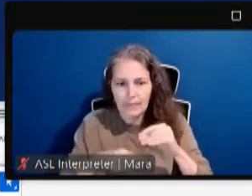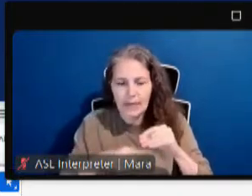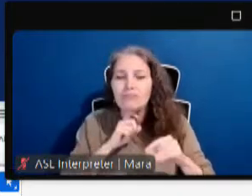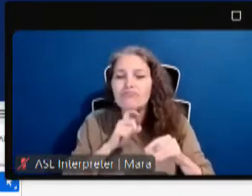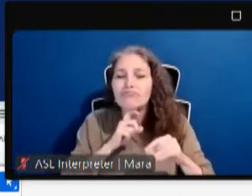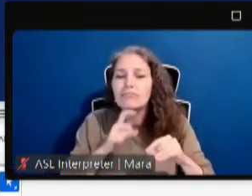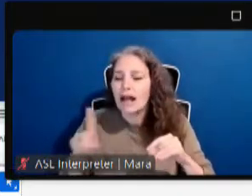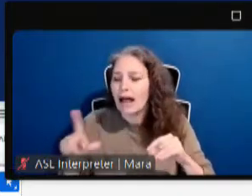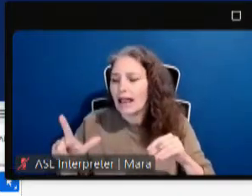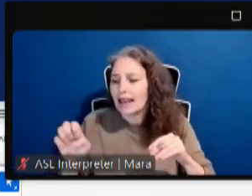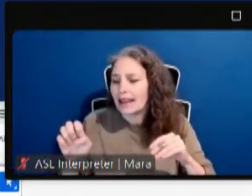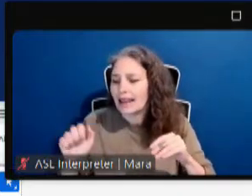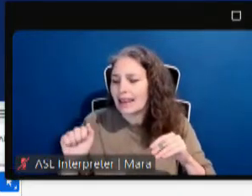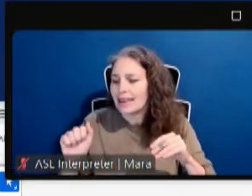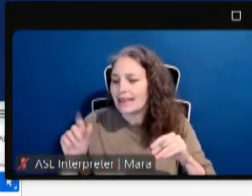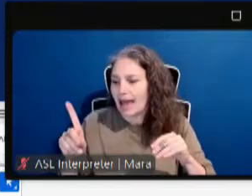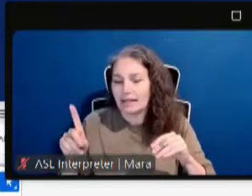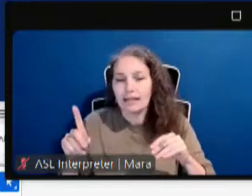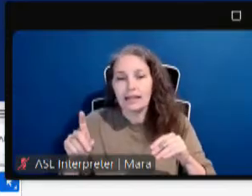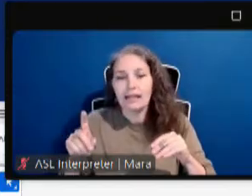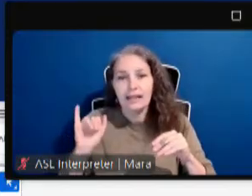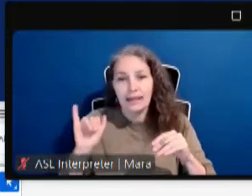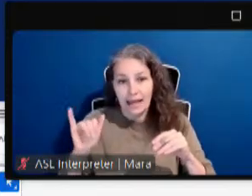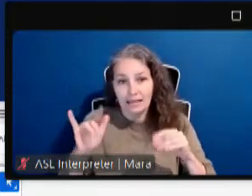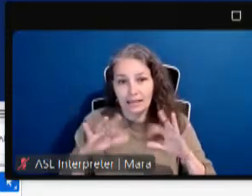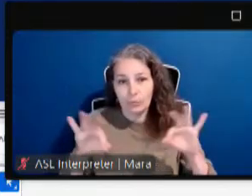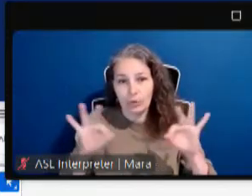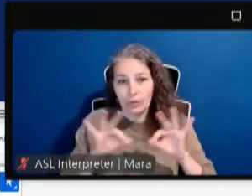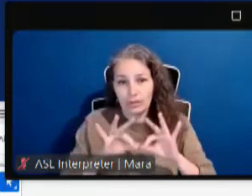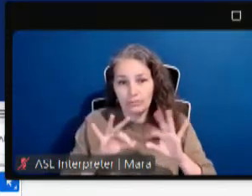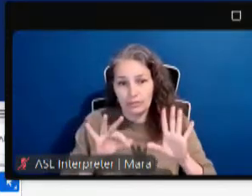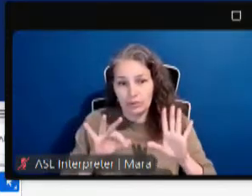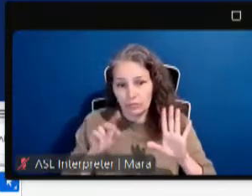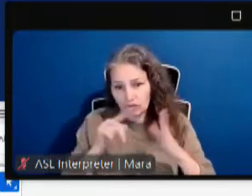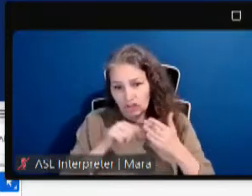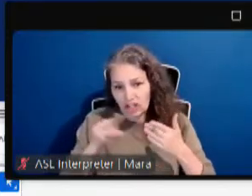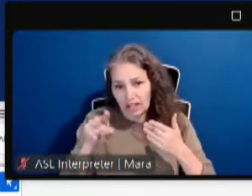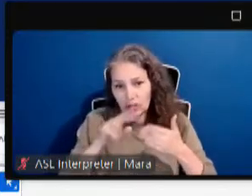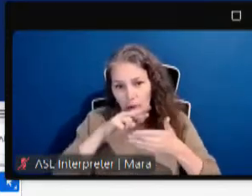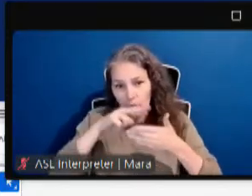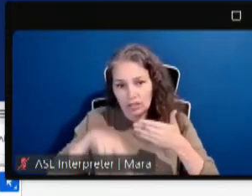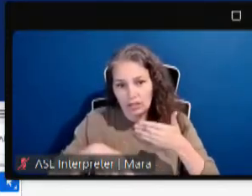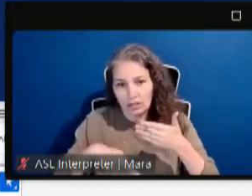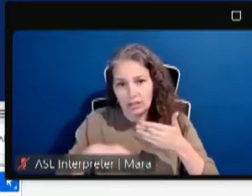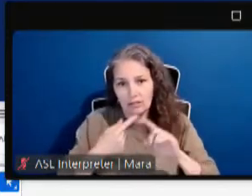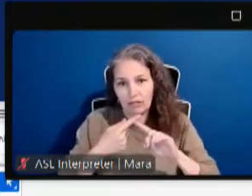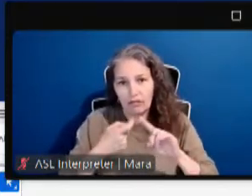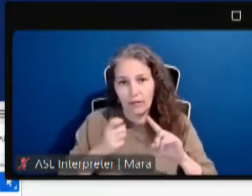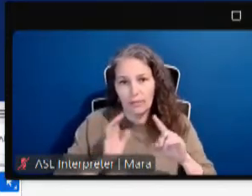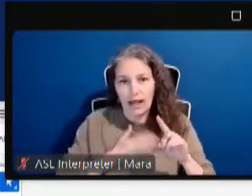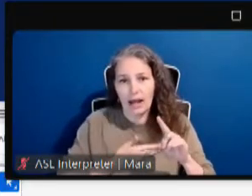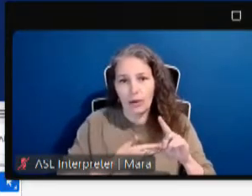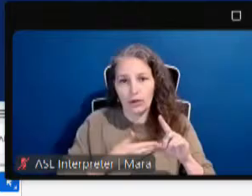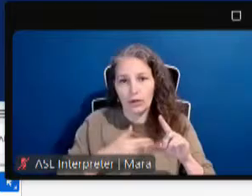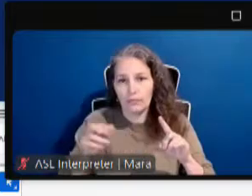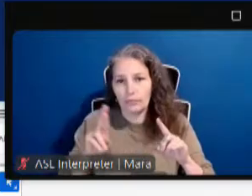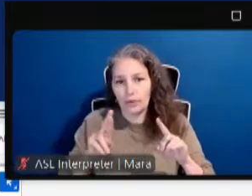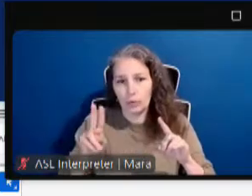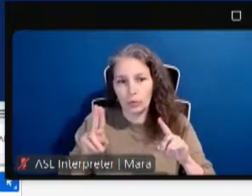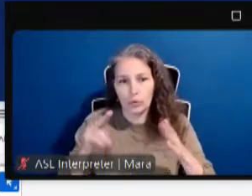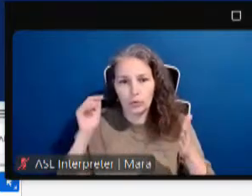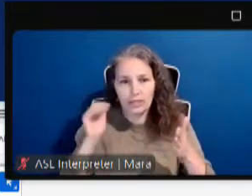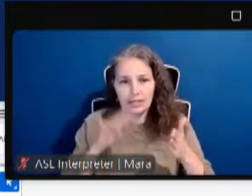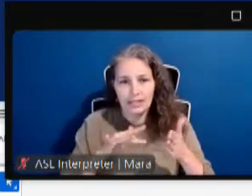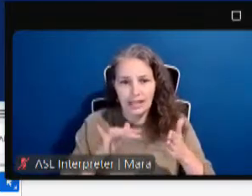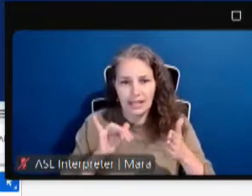In general, we do want to point folks to some of the results that came out from our RUE study, the second part of the RUE study that